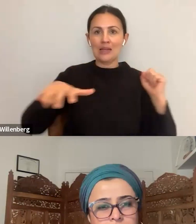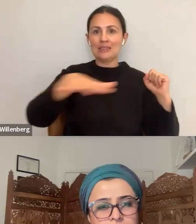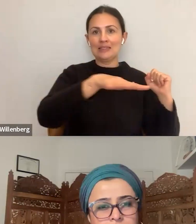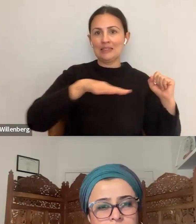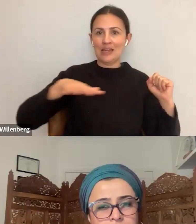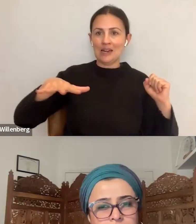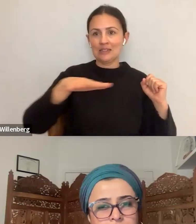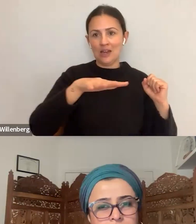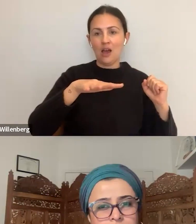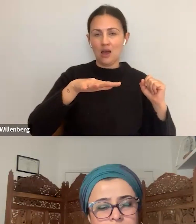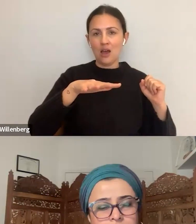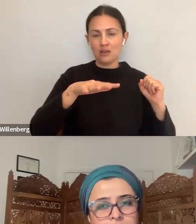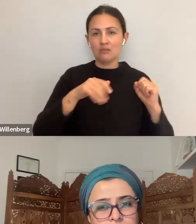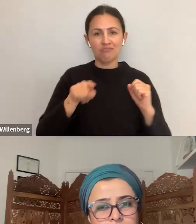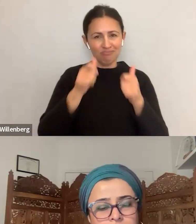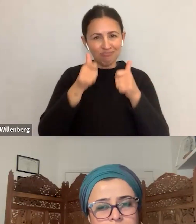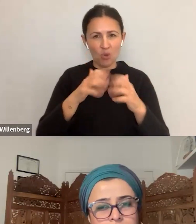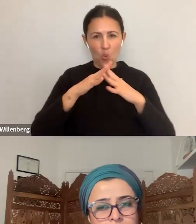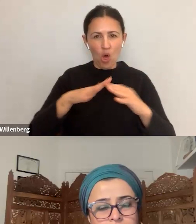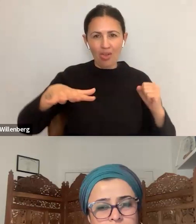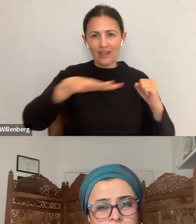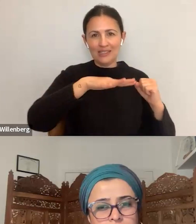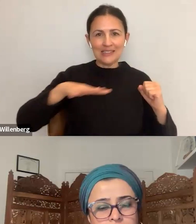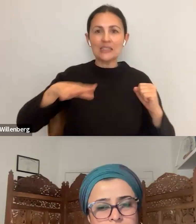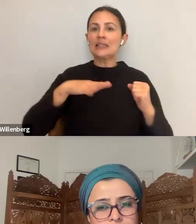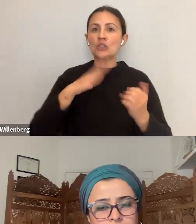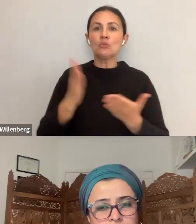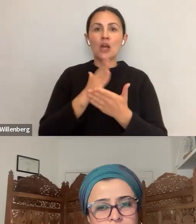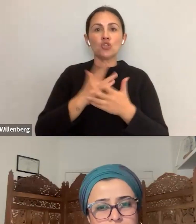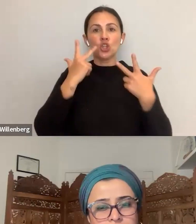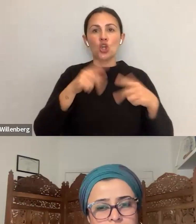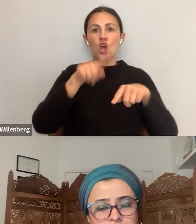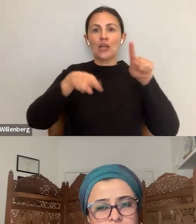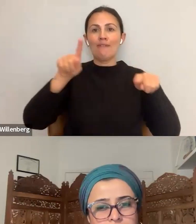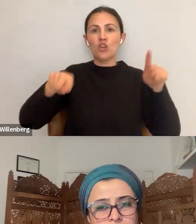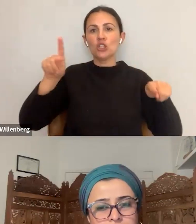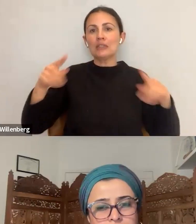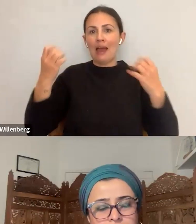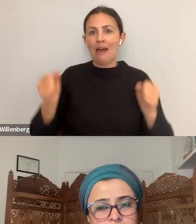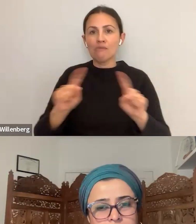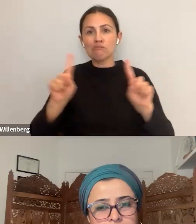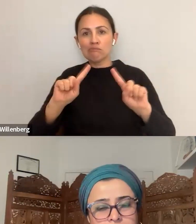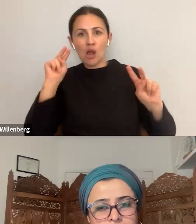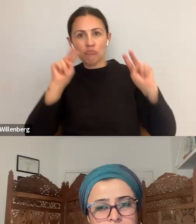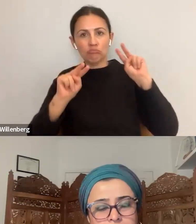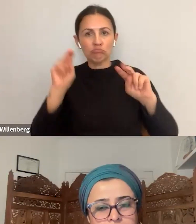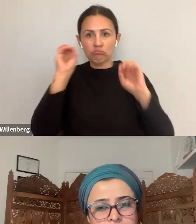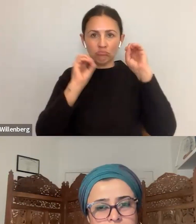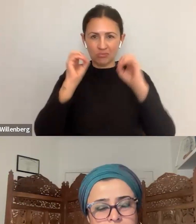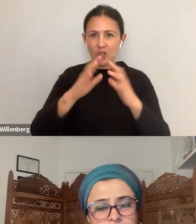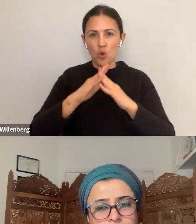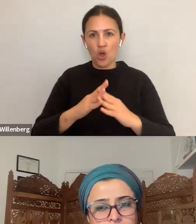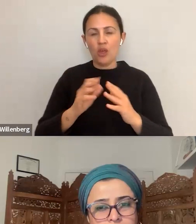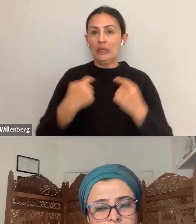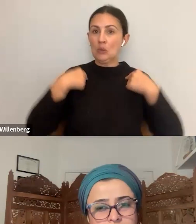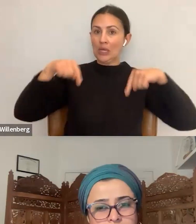is actually really robust and strong and sustainable. So these sessions are really designed to empower